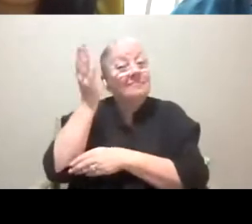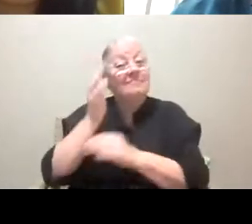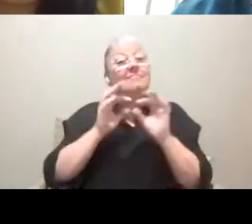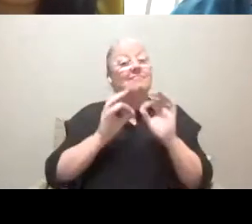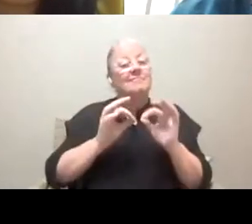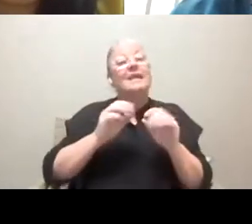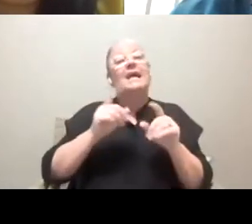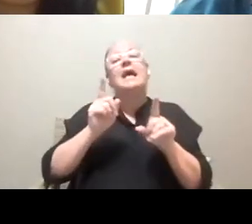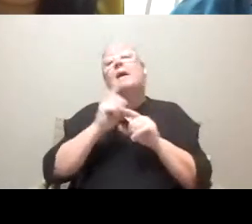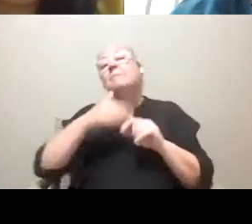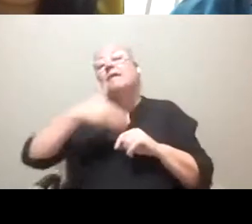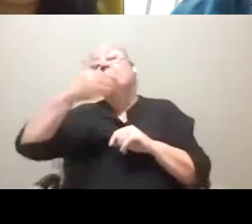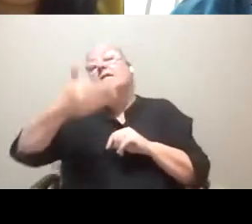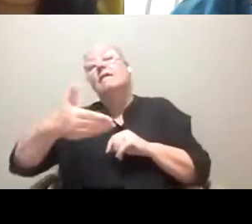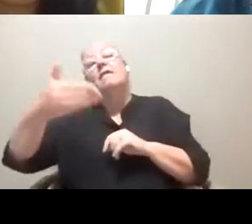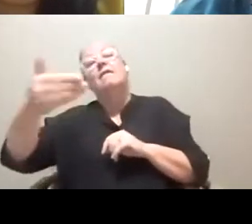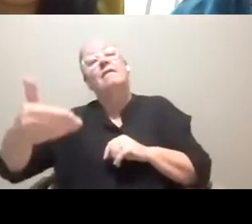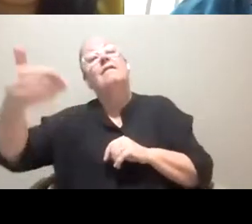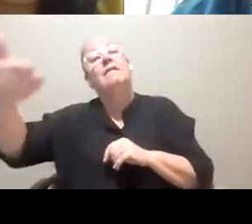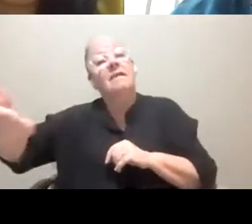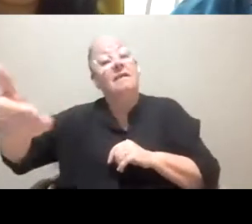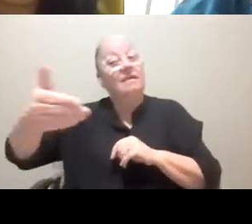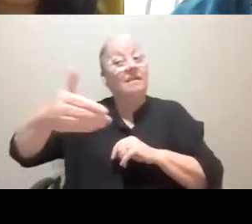that we deliver.